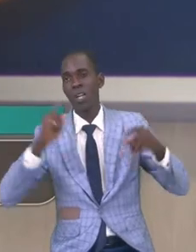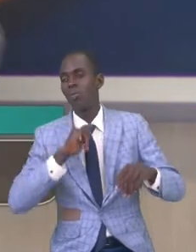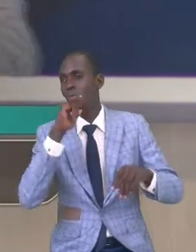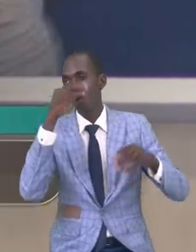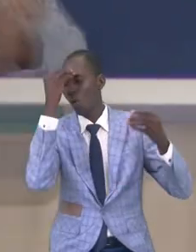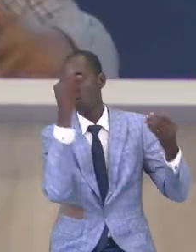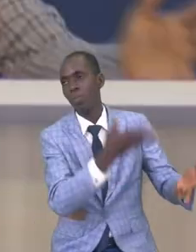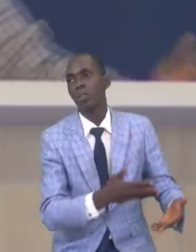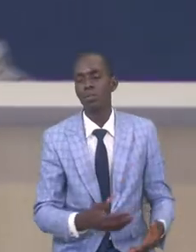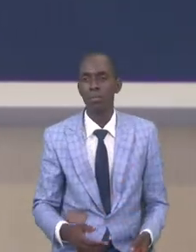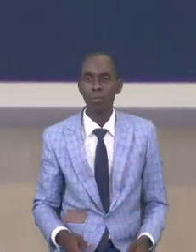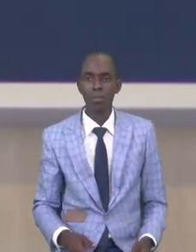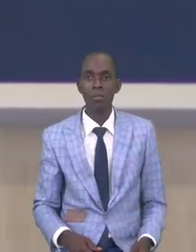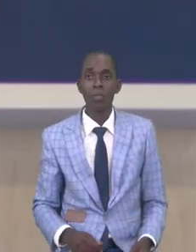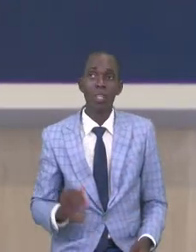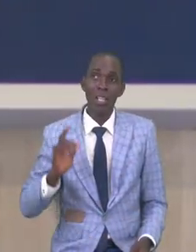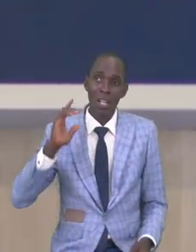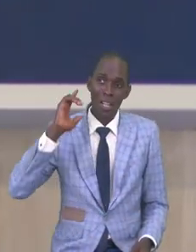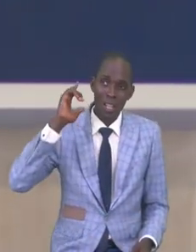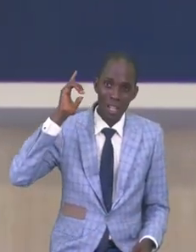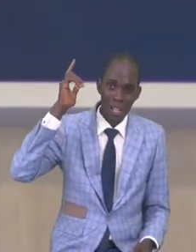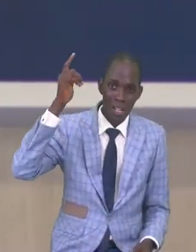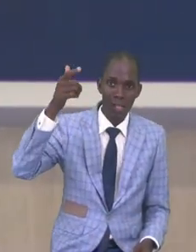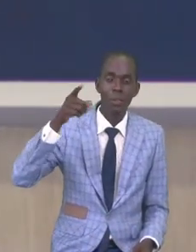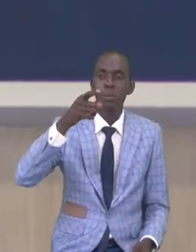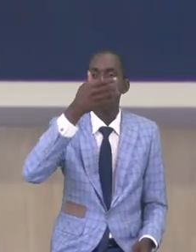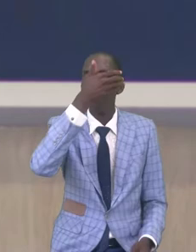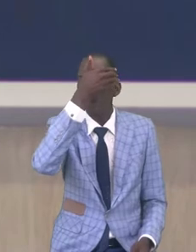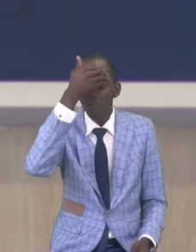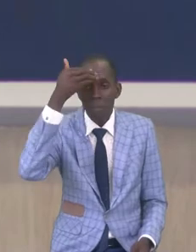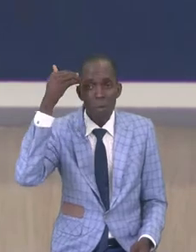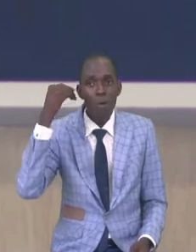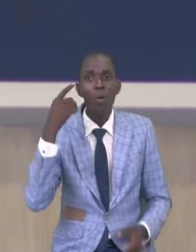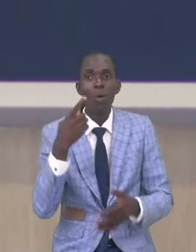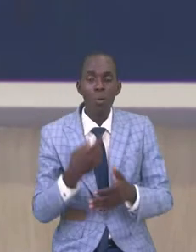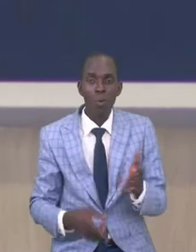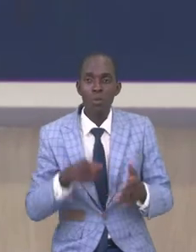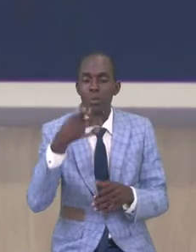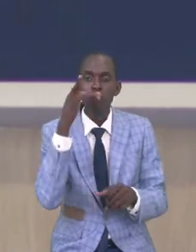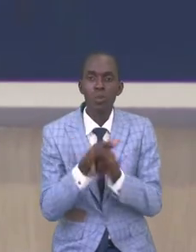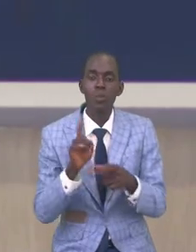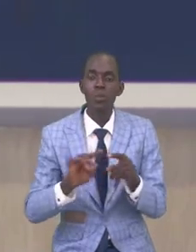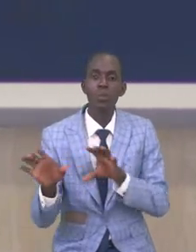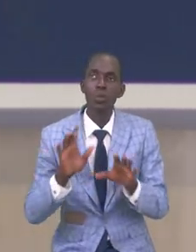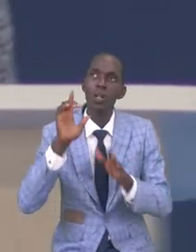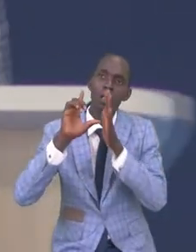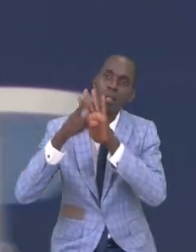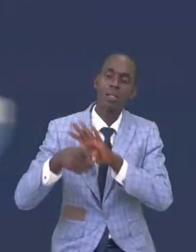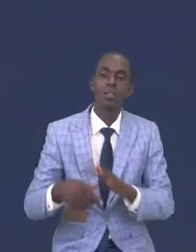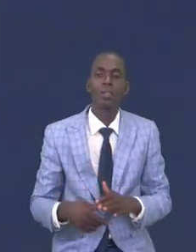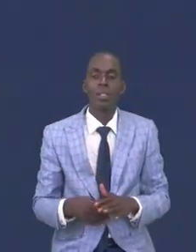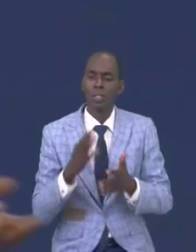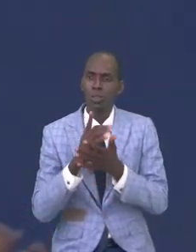And then over time, you forget what you said you'll do later. And somebody